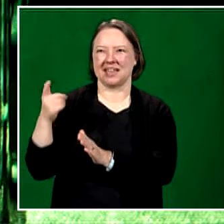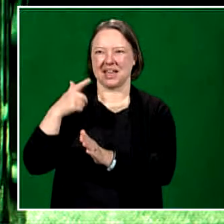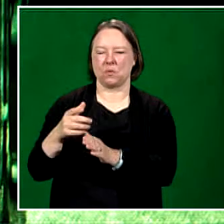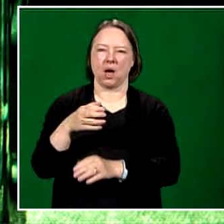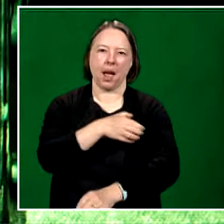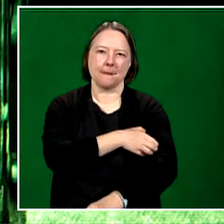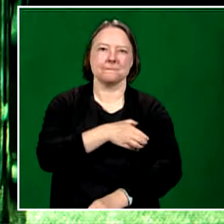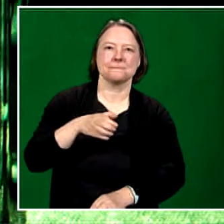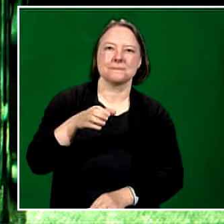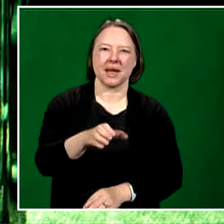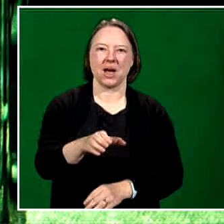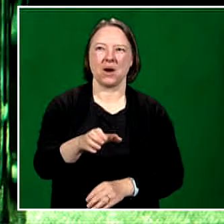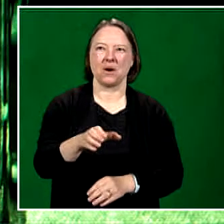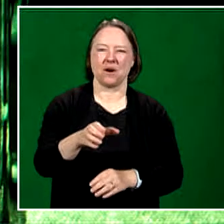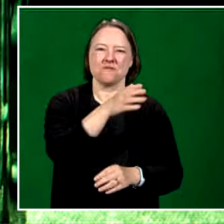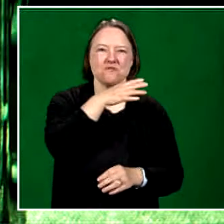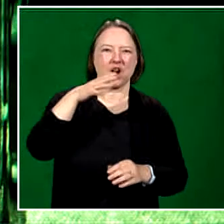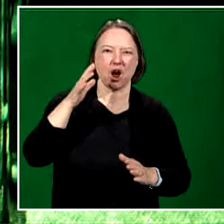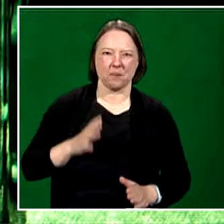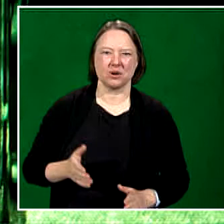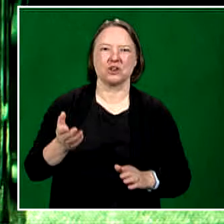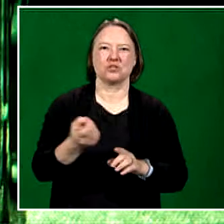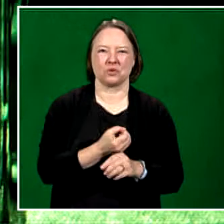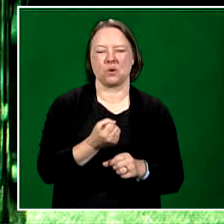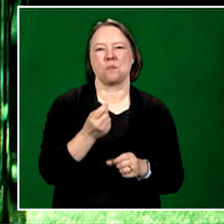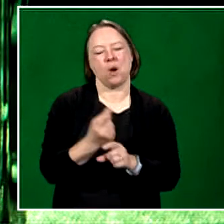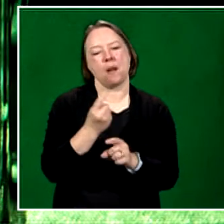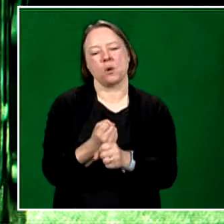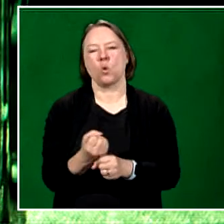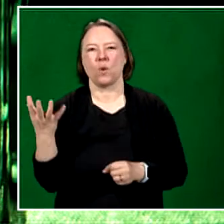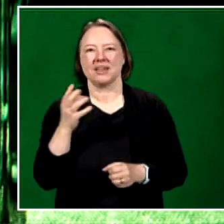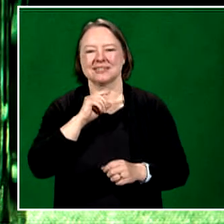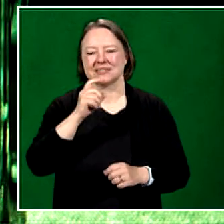empower farmers through proper waste disposal.